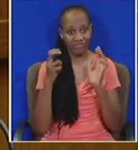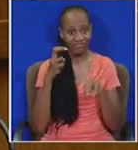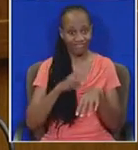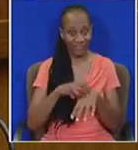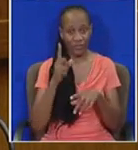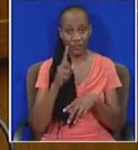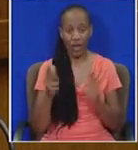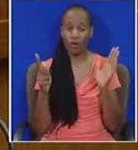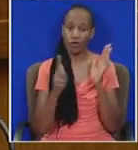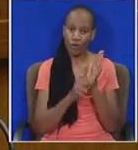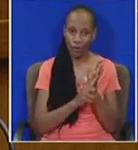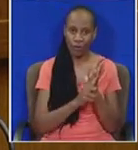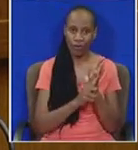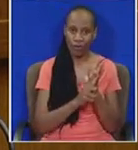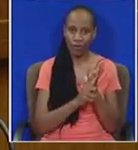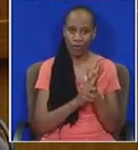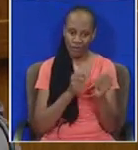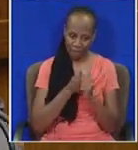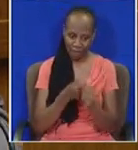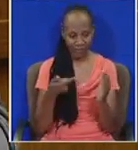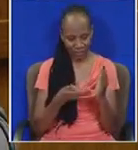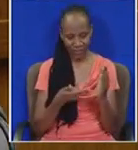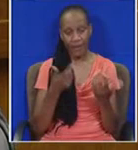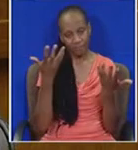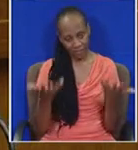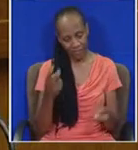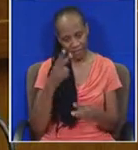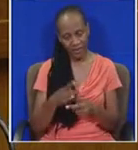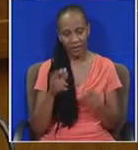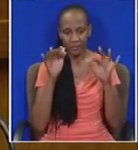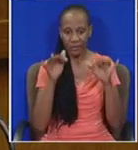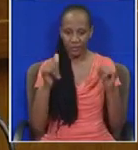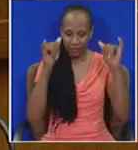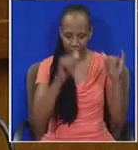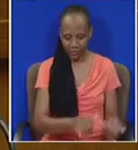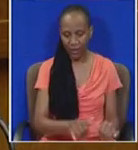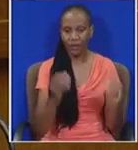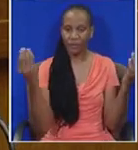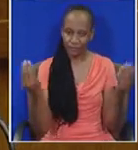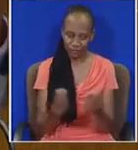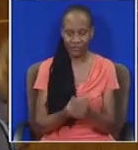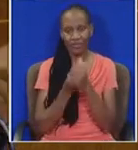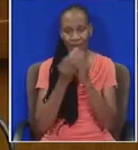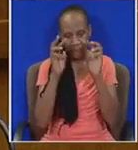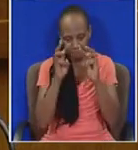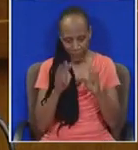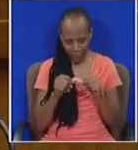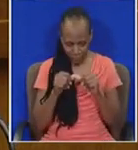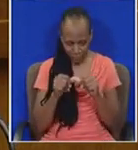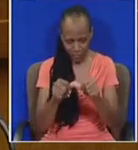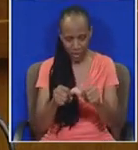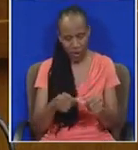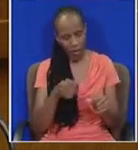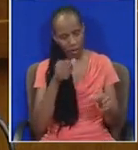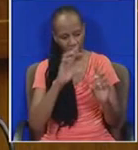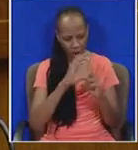to ensure that human beings are forced mechanically by law to live together and learn about one